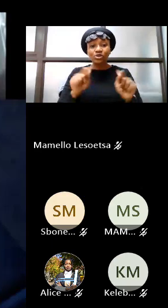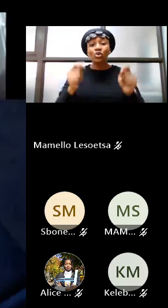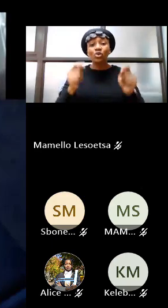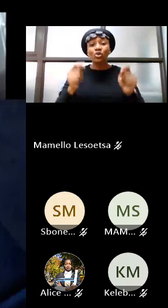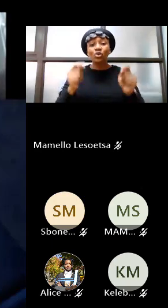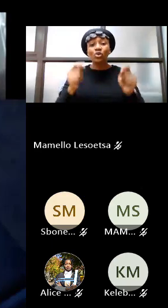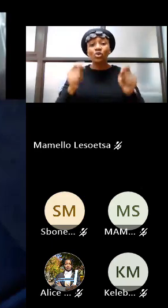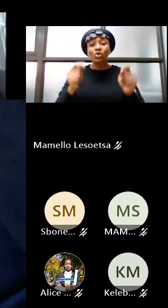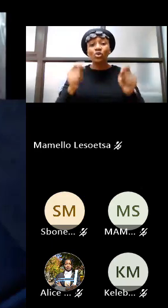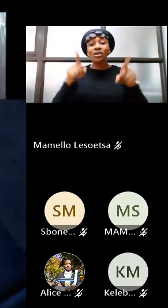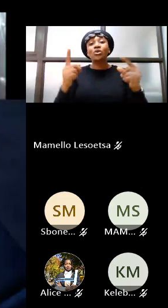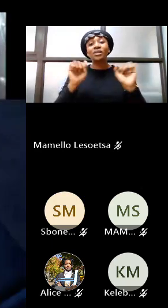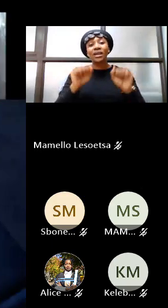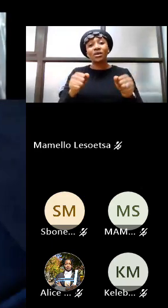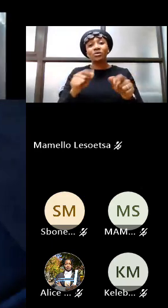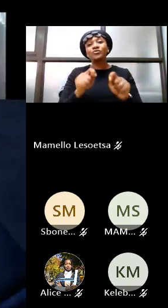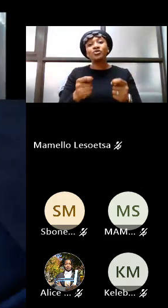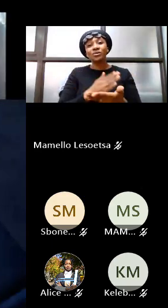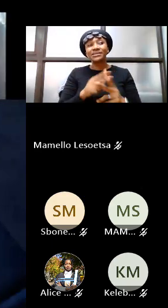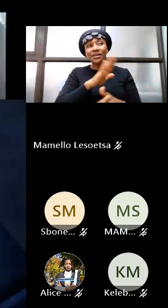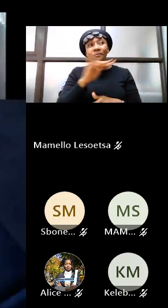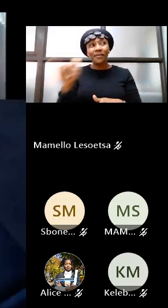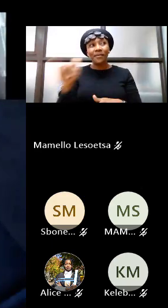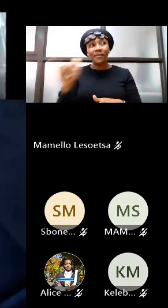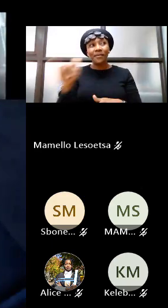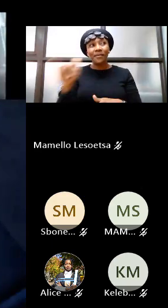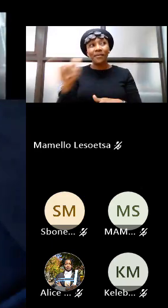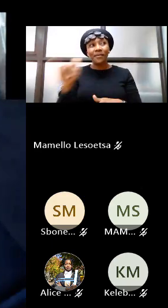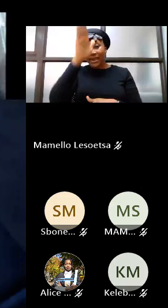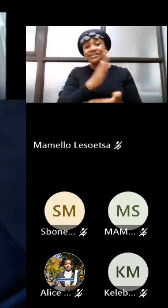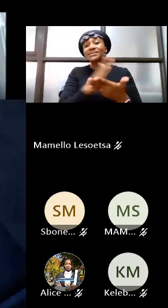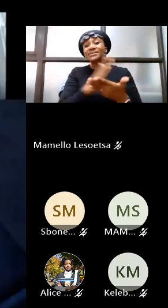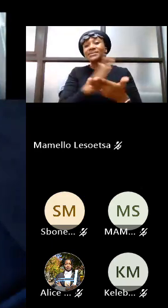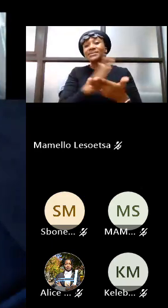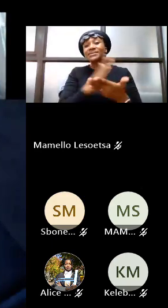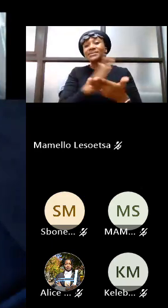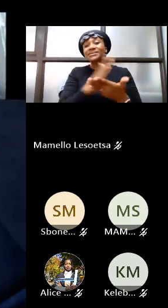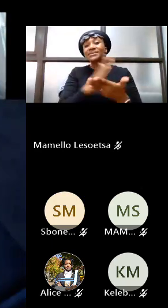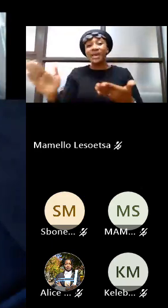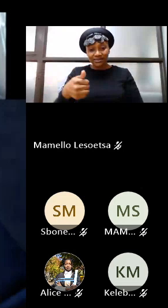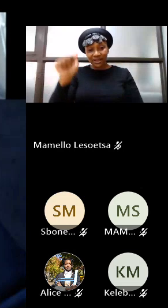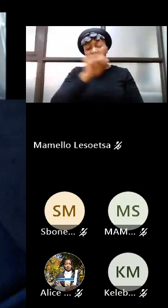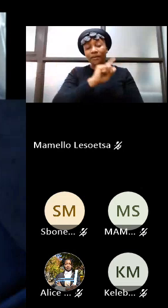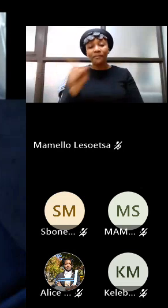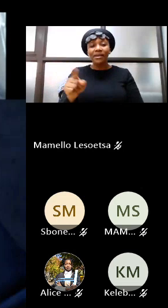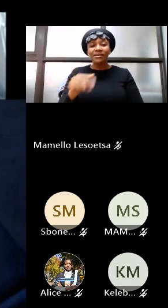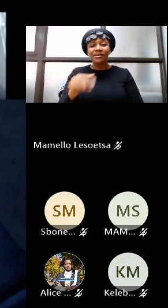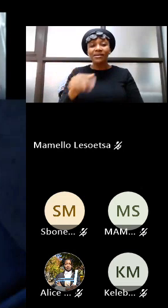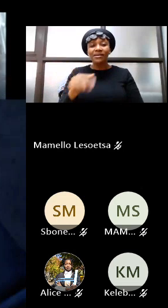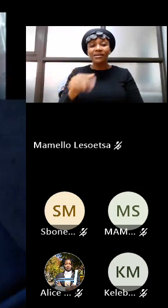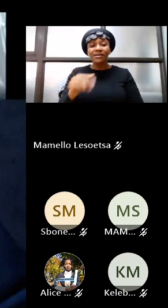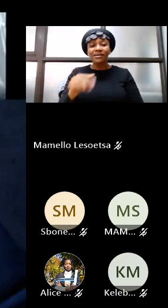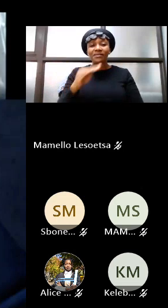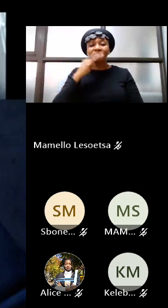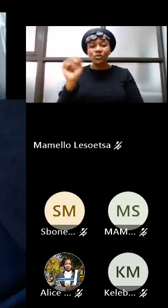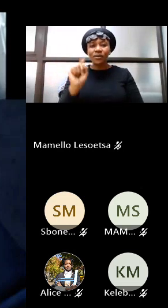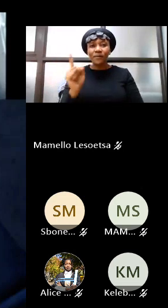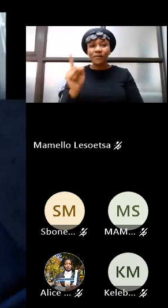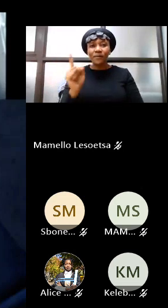answered by the parents, some of it is being answered by the child itself. But the first step is always in that Mapeo is basically